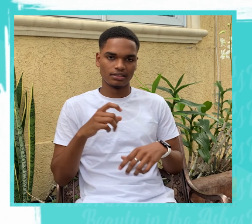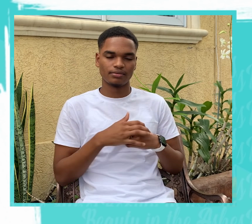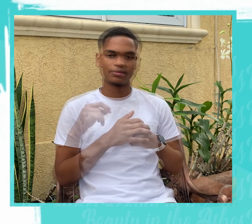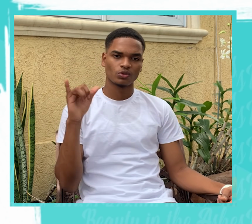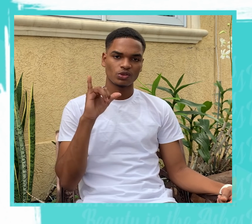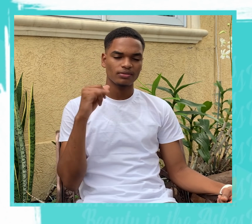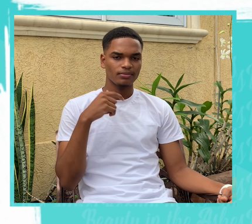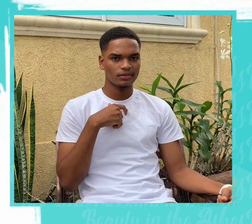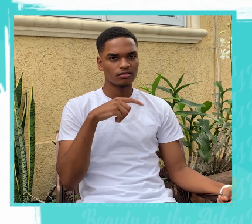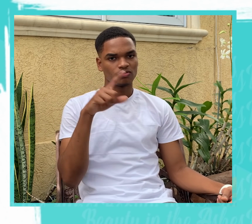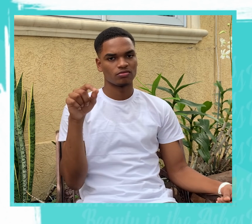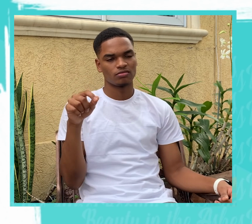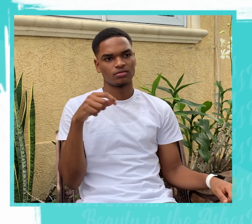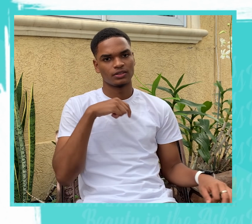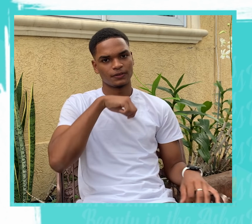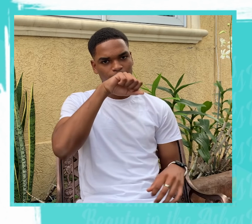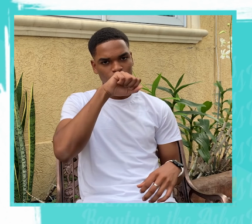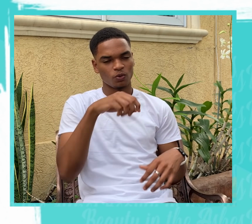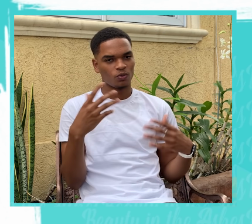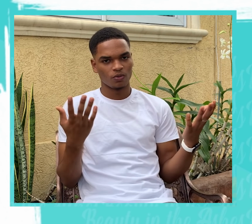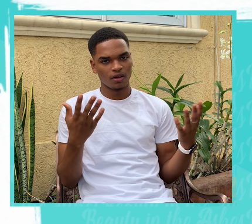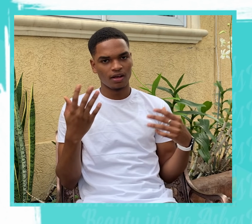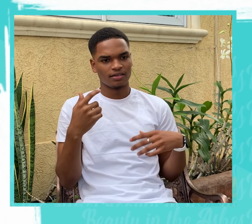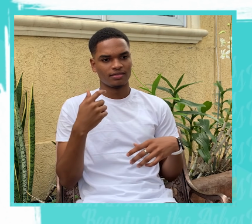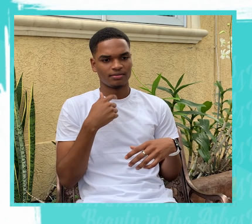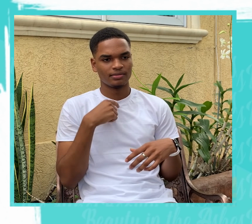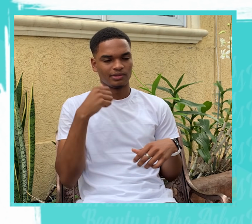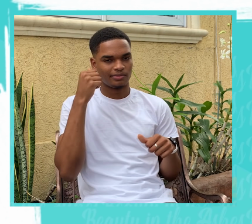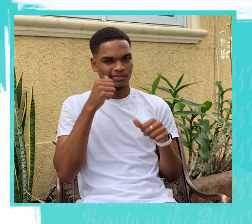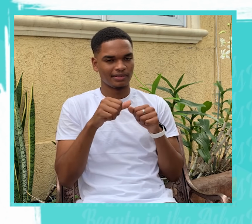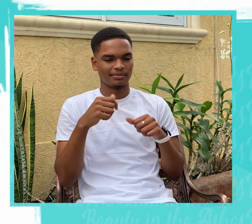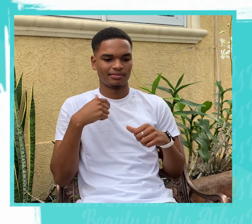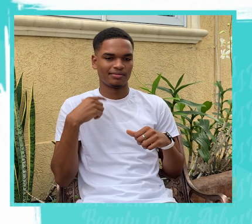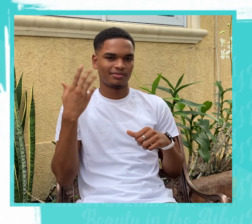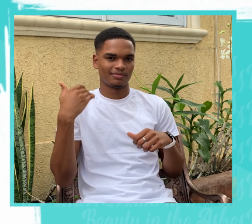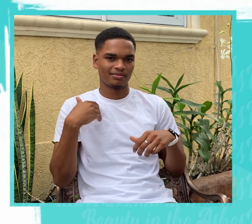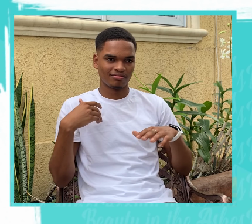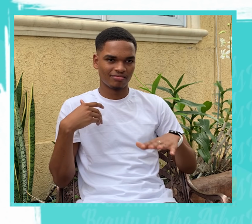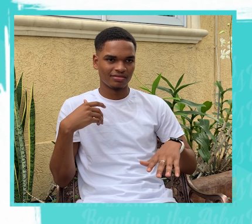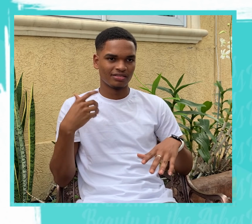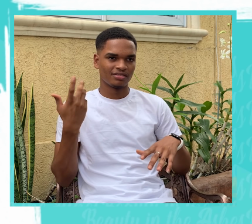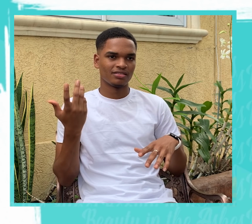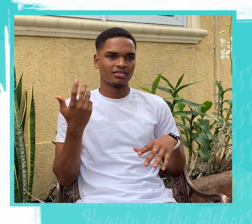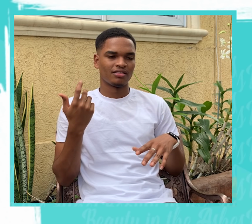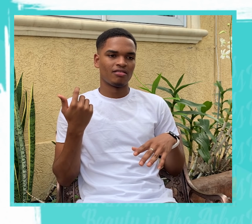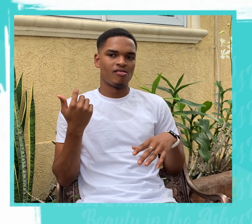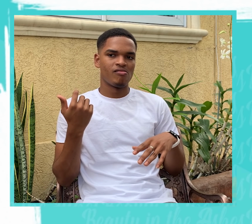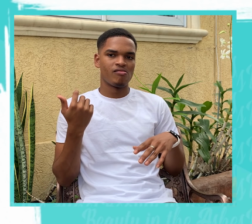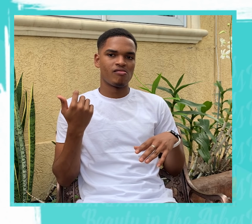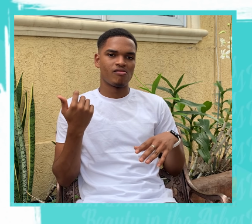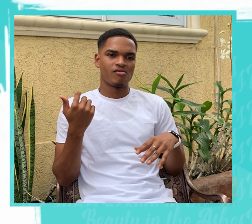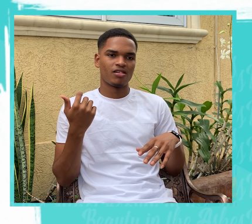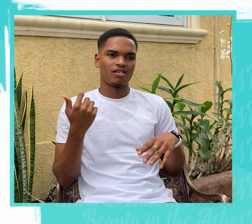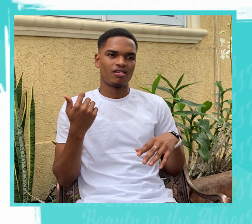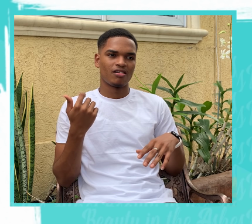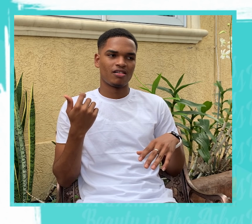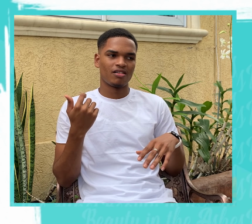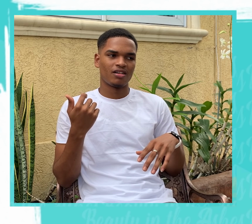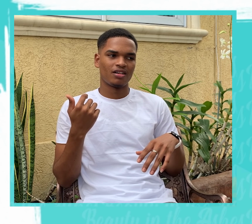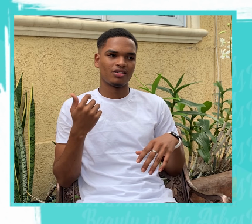also love and what's amazing to me is I can vividly remember as a child, it was not, you